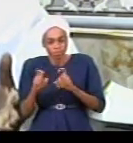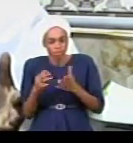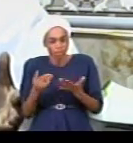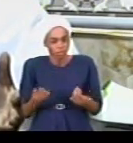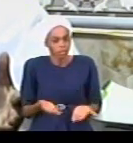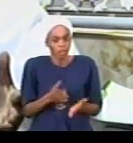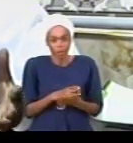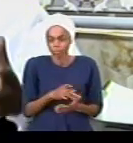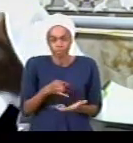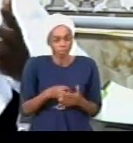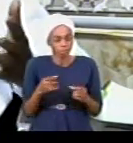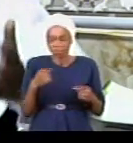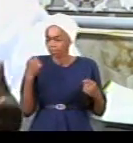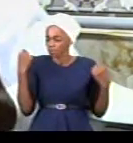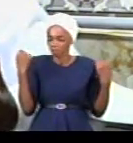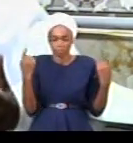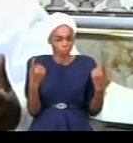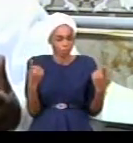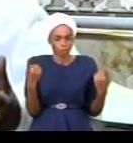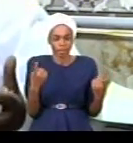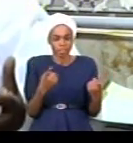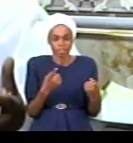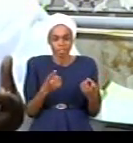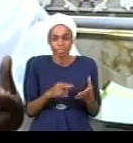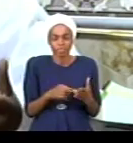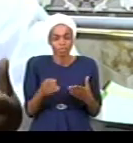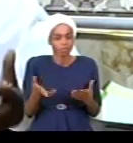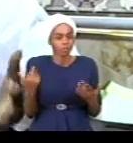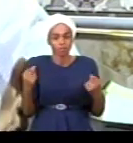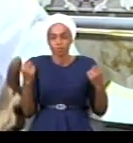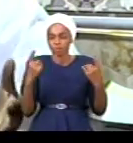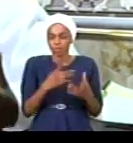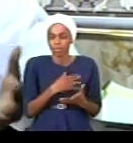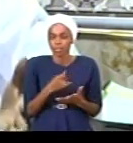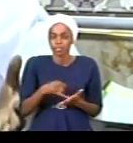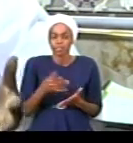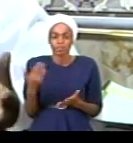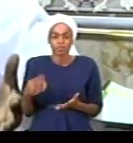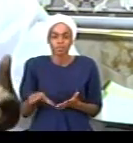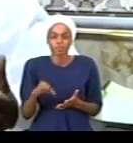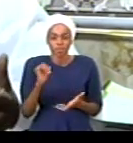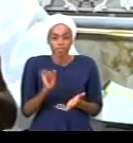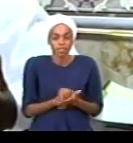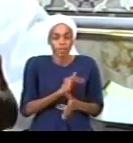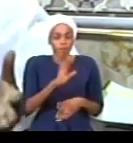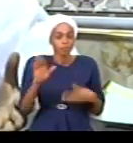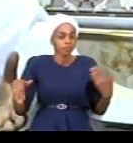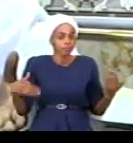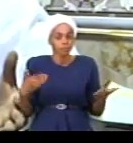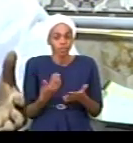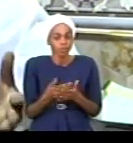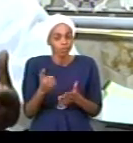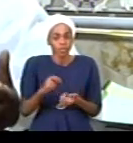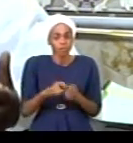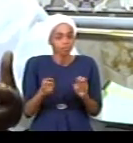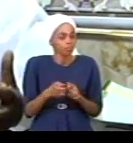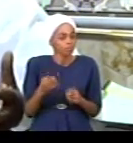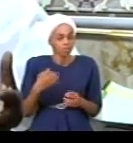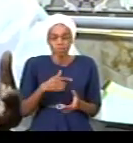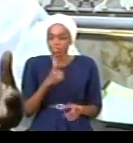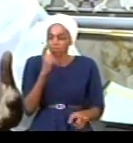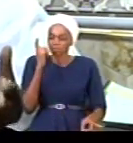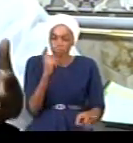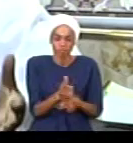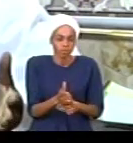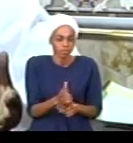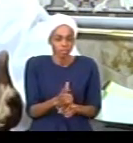again found that all the relapse have corrected everything was normal at this time creating was 1.2 milligram for